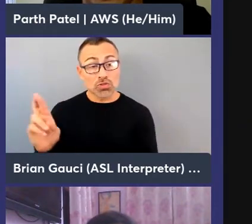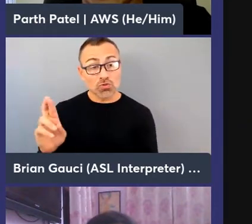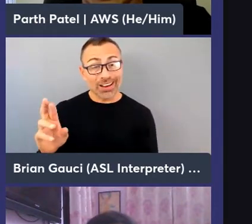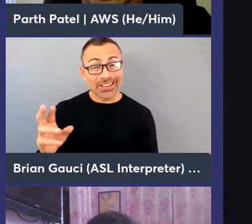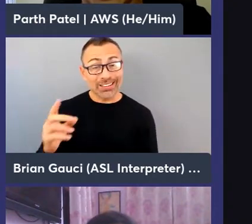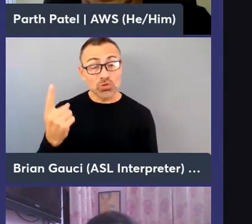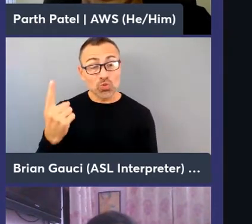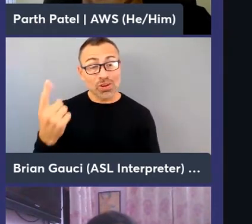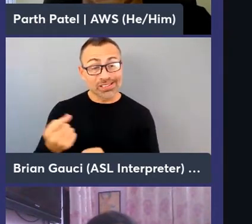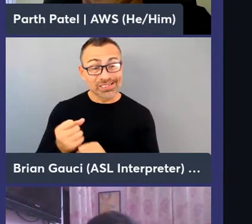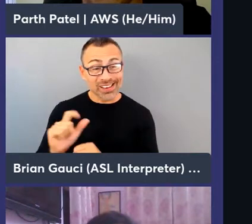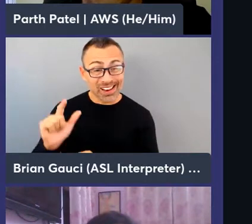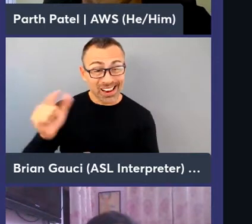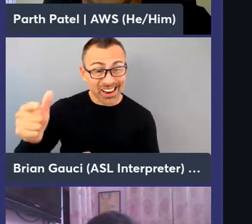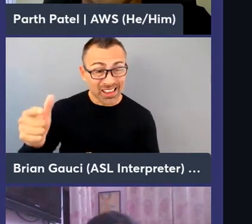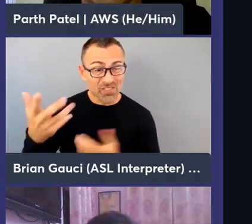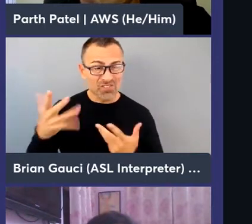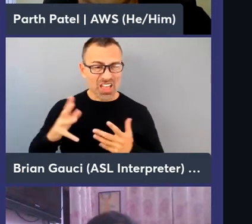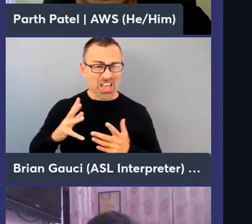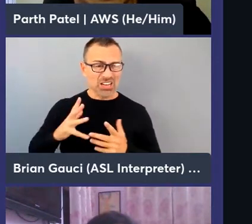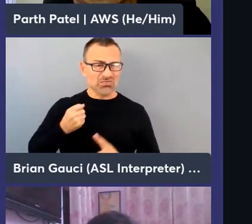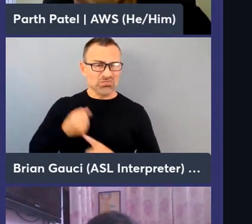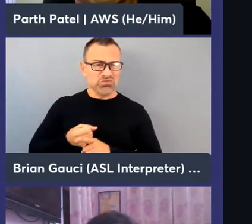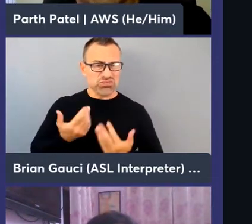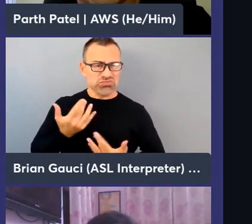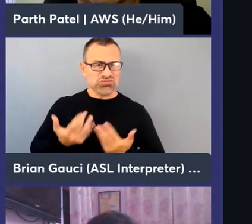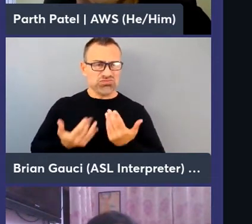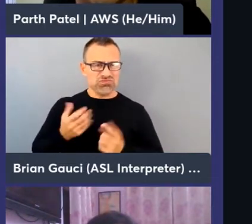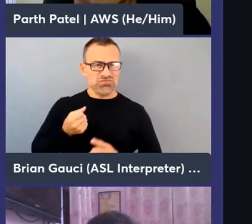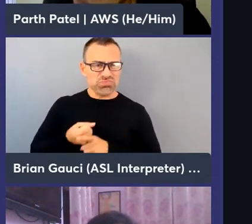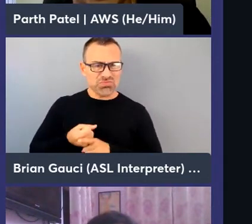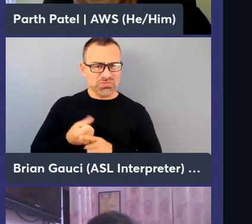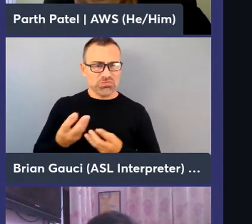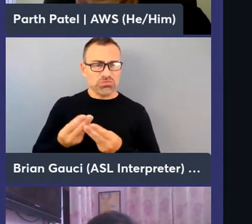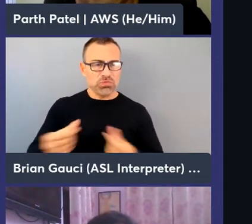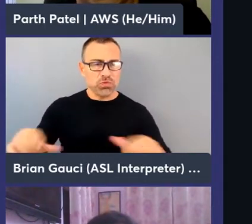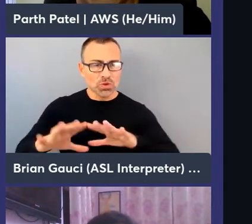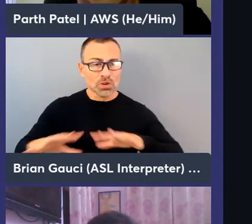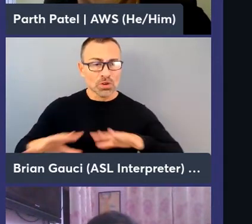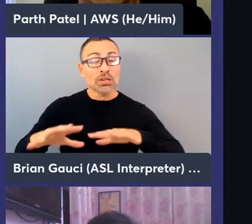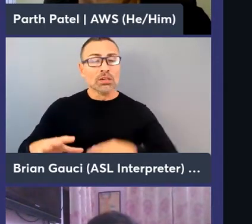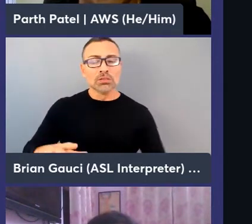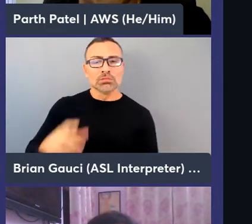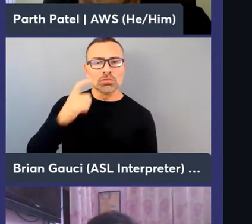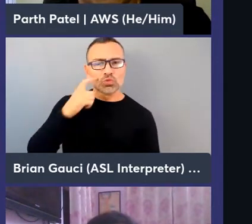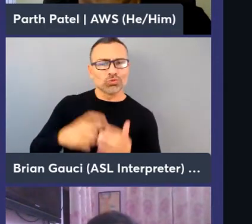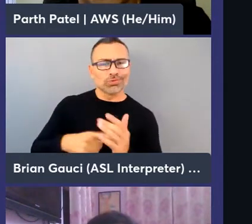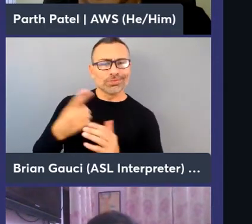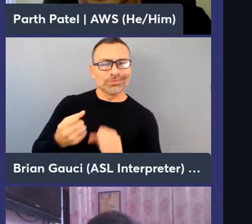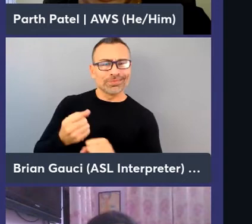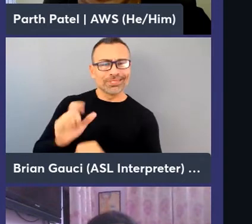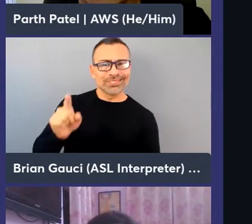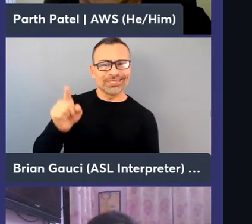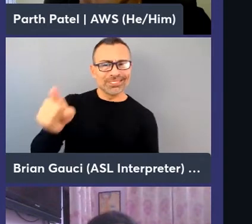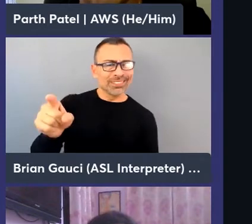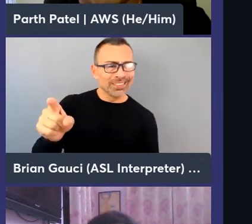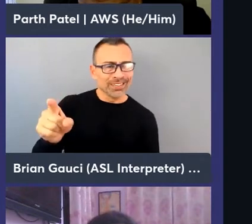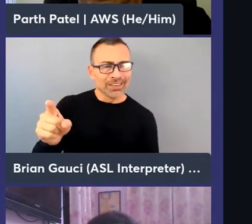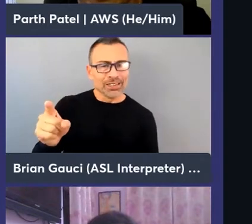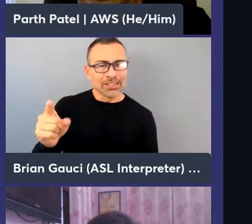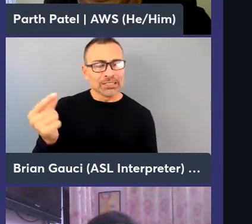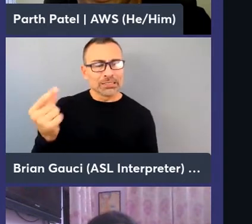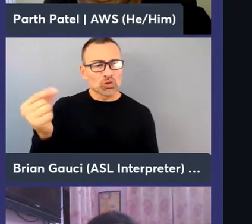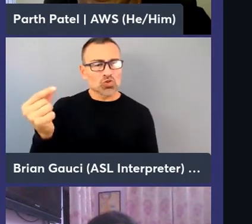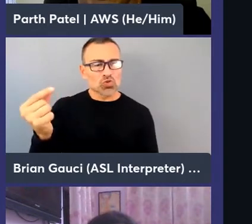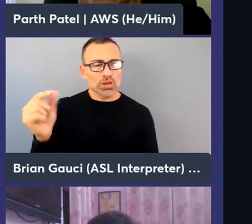fire. You can see that you will not see enough the greenery because of this vegetation index has been